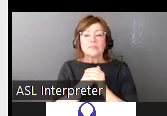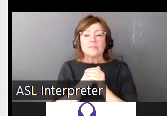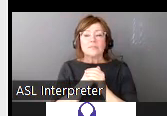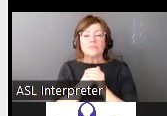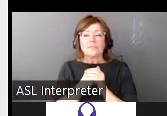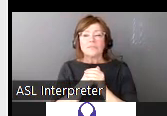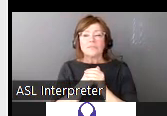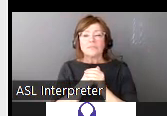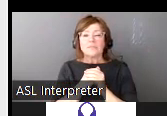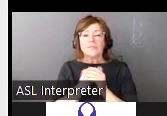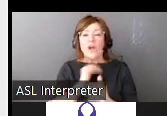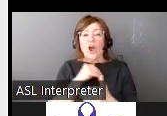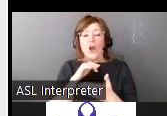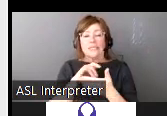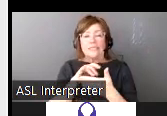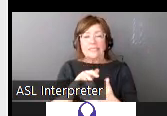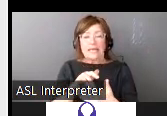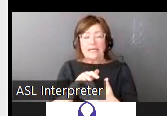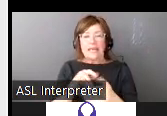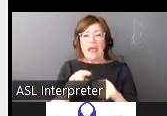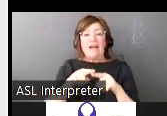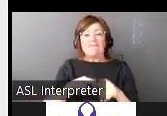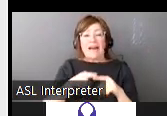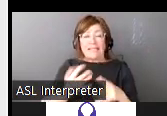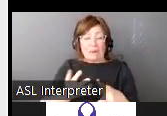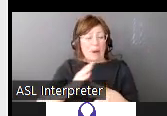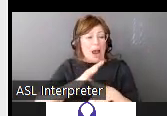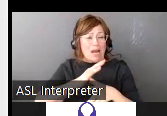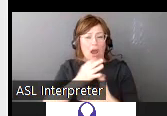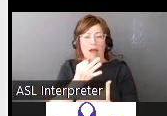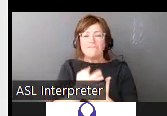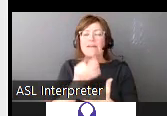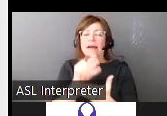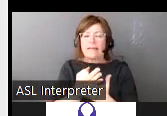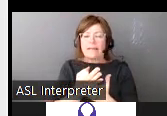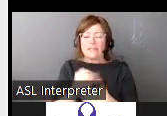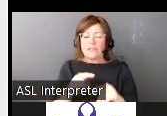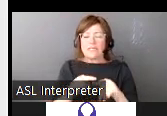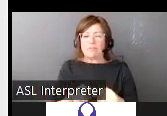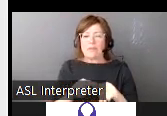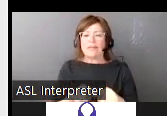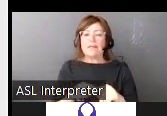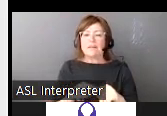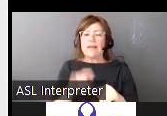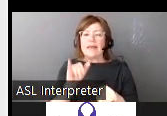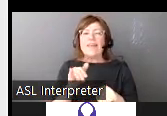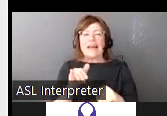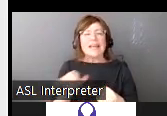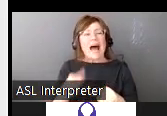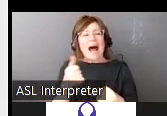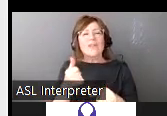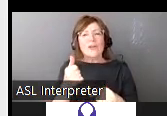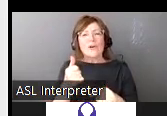our study found that financial dependence is the most important risk factor, and it intersects with other risk